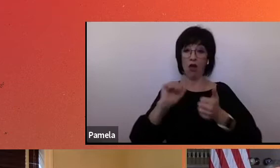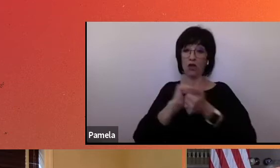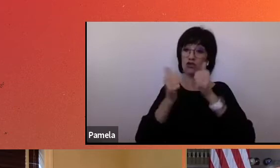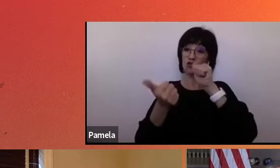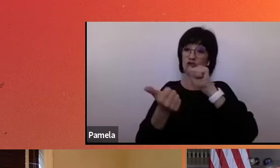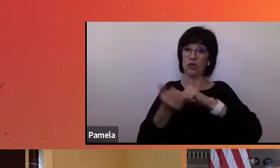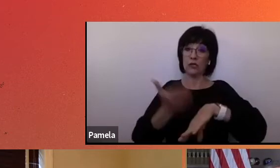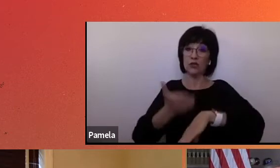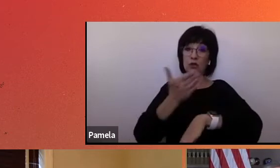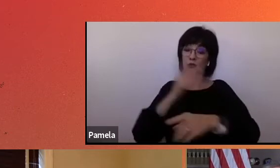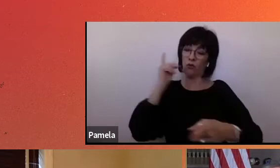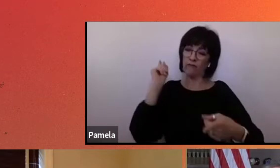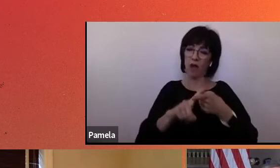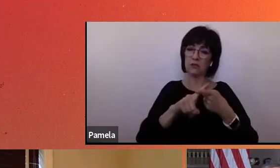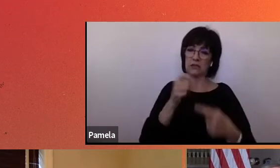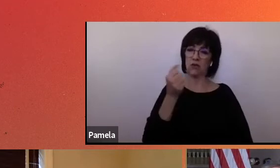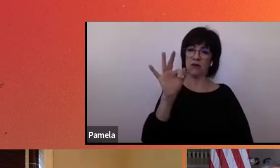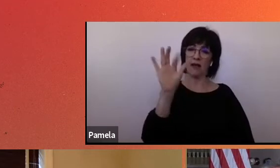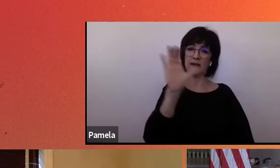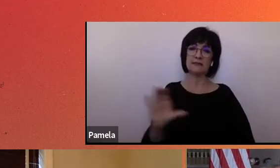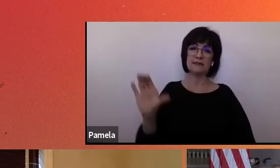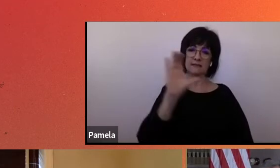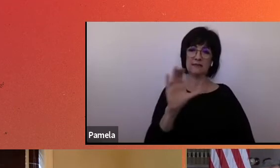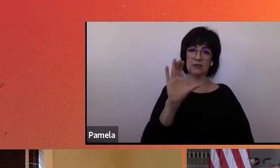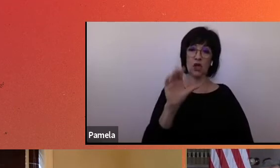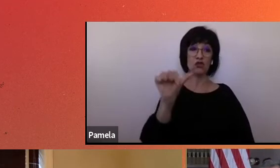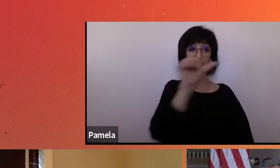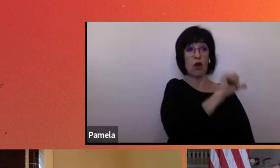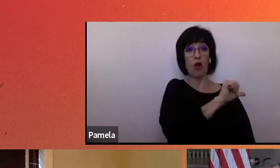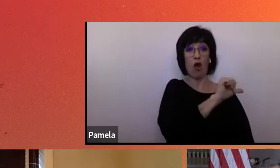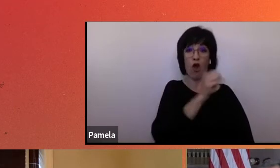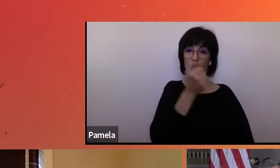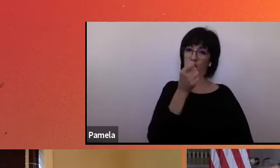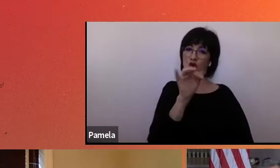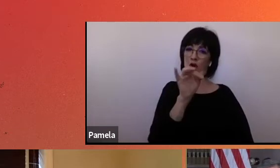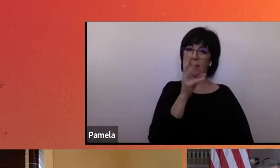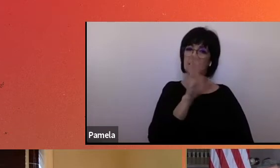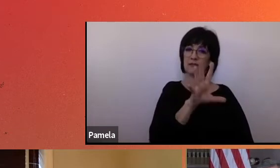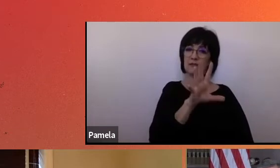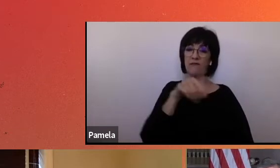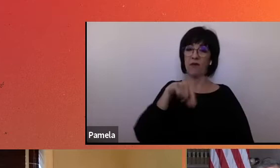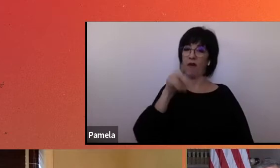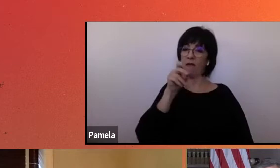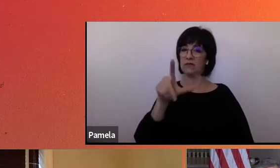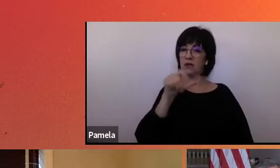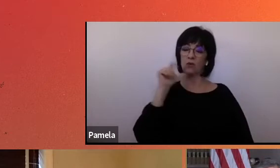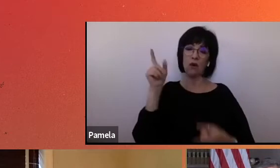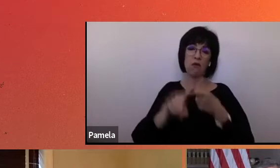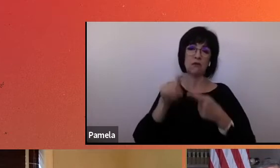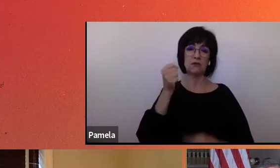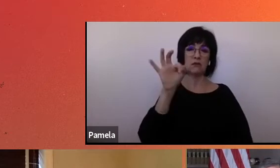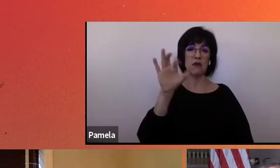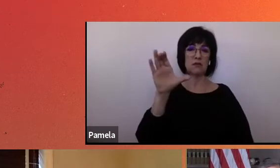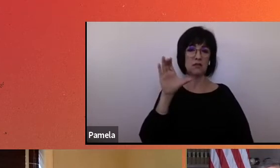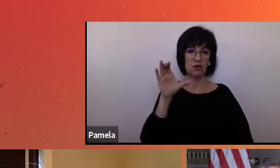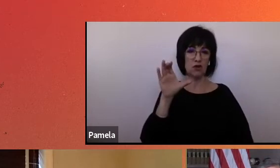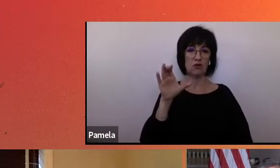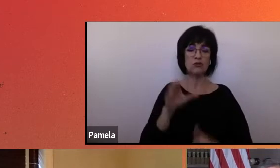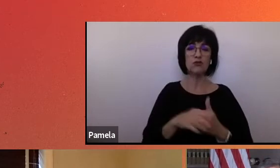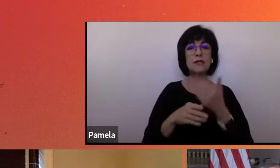So what, Dr. Patterson, you touched on this a little bit, but what should